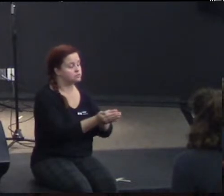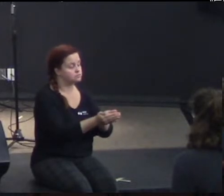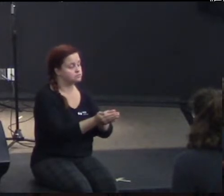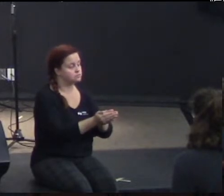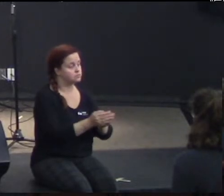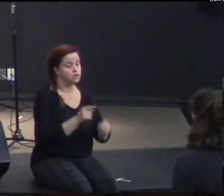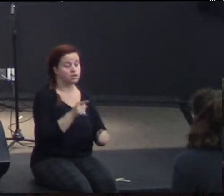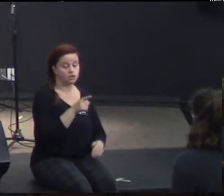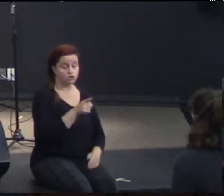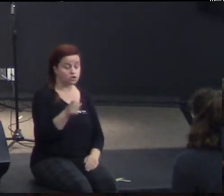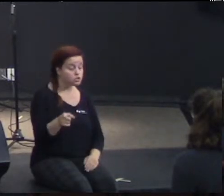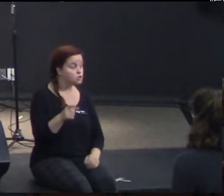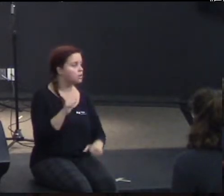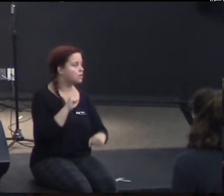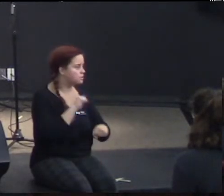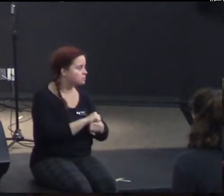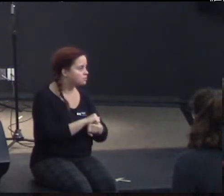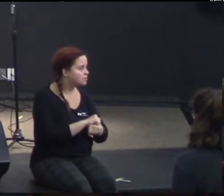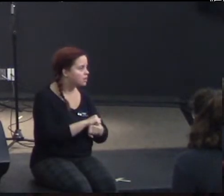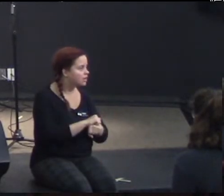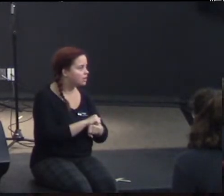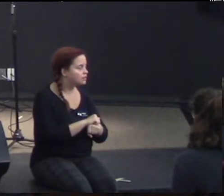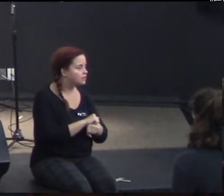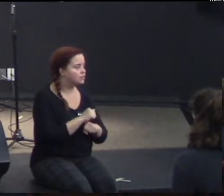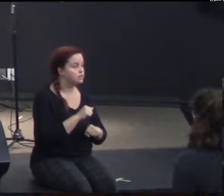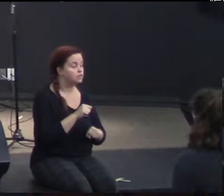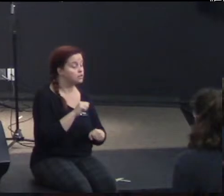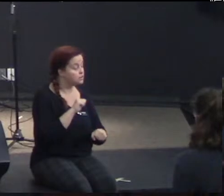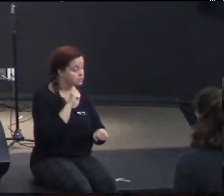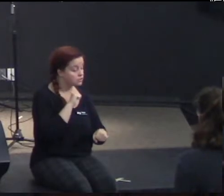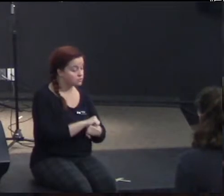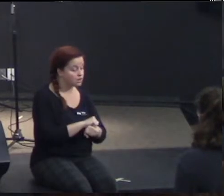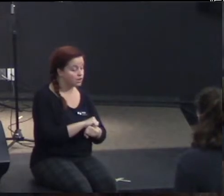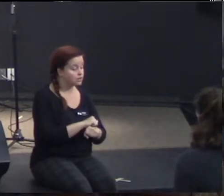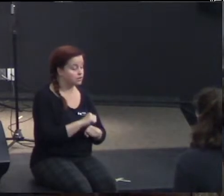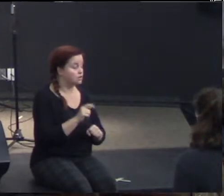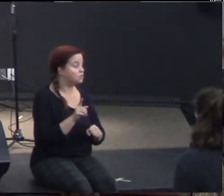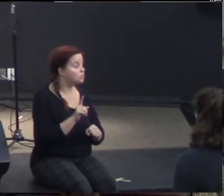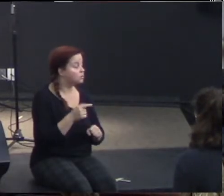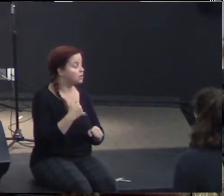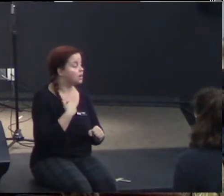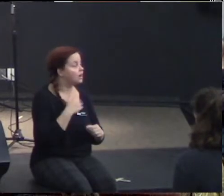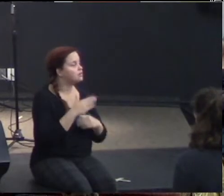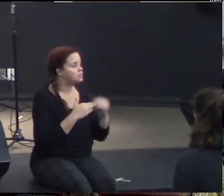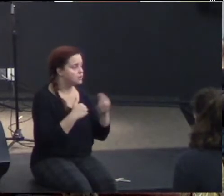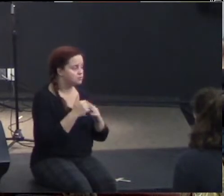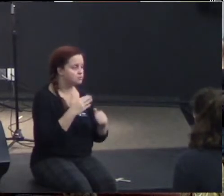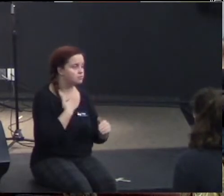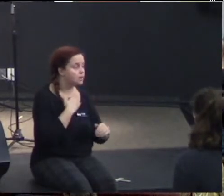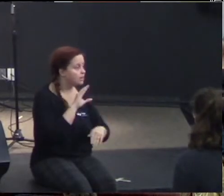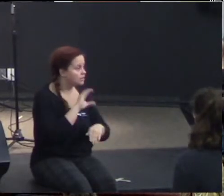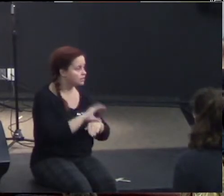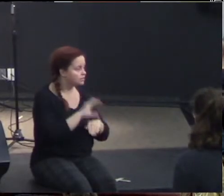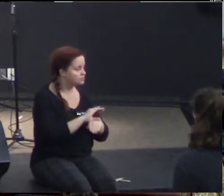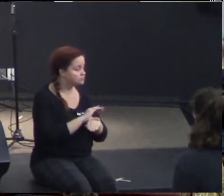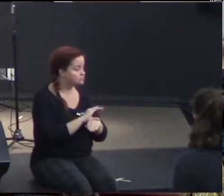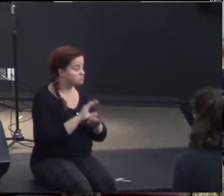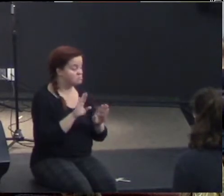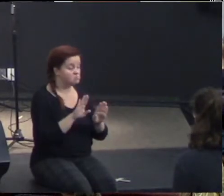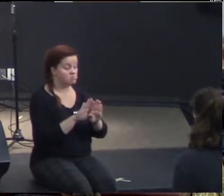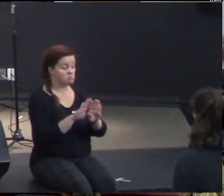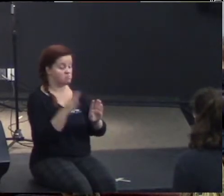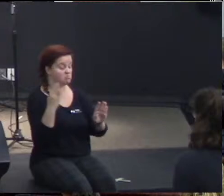the rock in which I'm going to build my church. And the gates of hell shall not prevail against it.